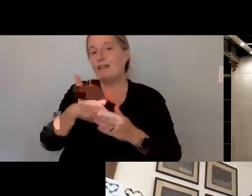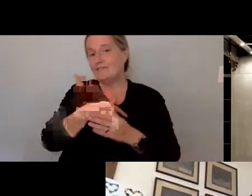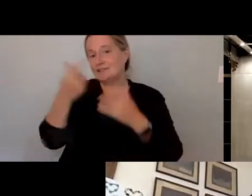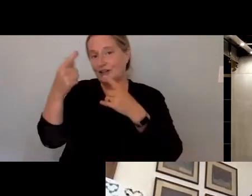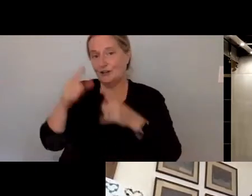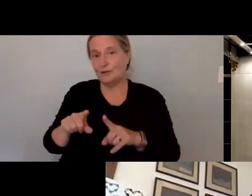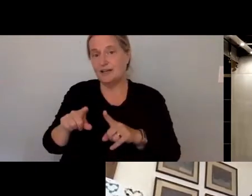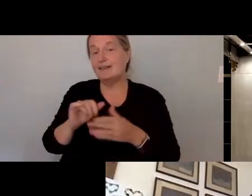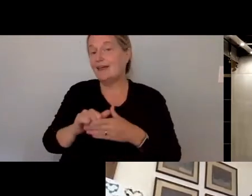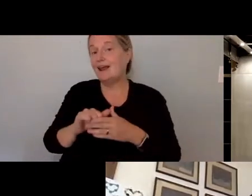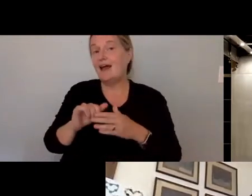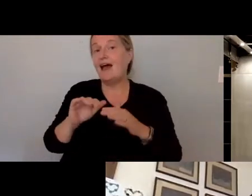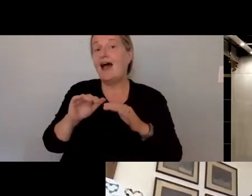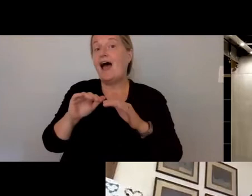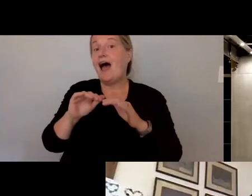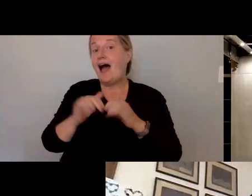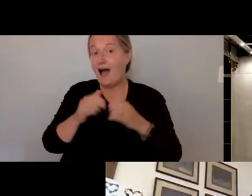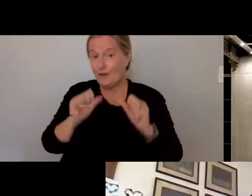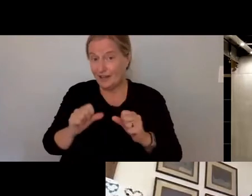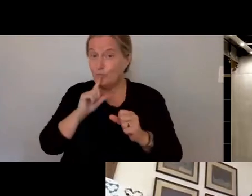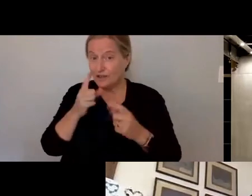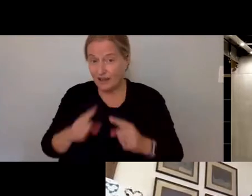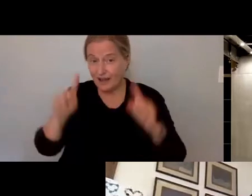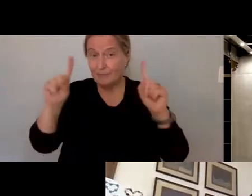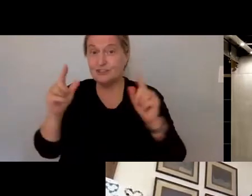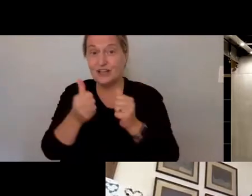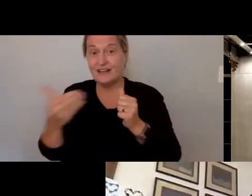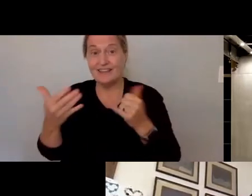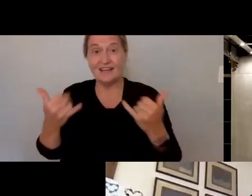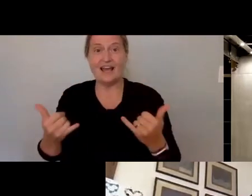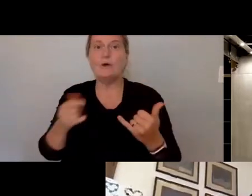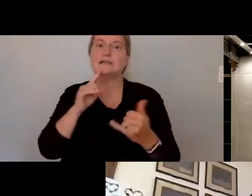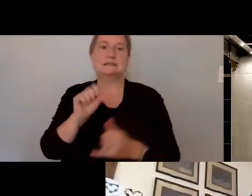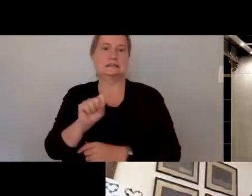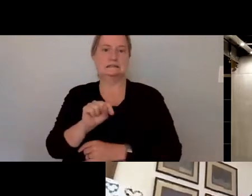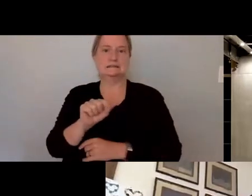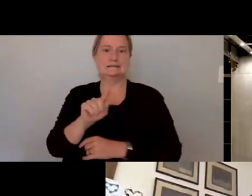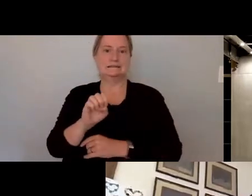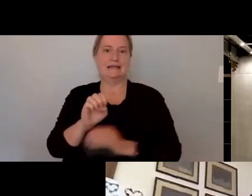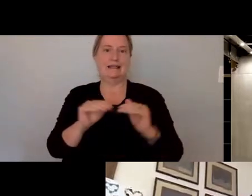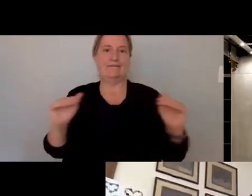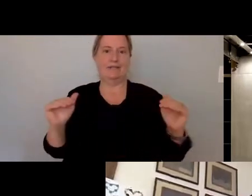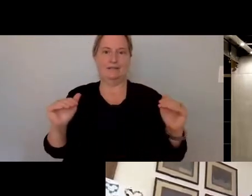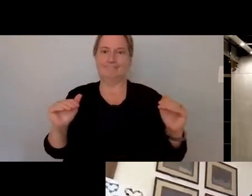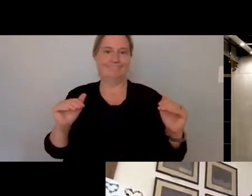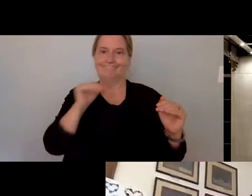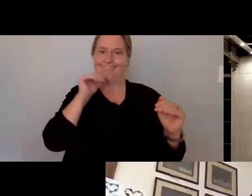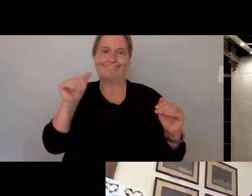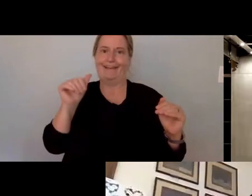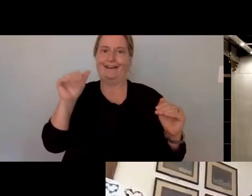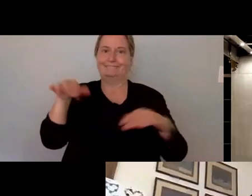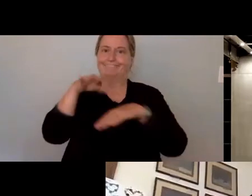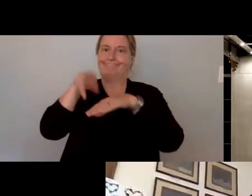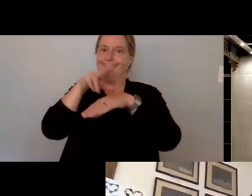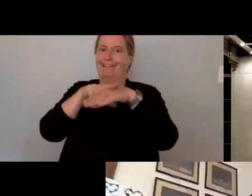next. The place to get things done now is at the state and at the state level, and for many of the things that we have to do at